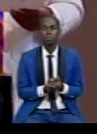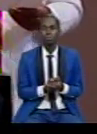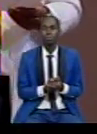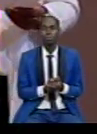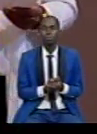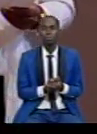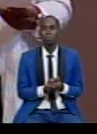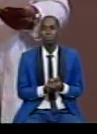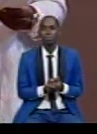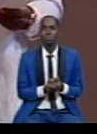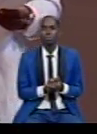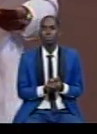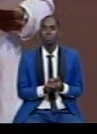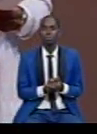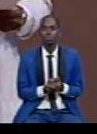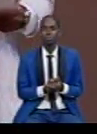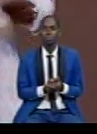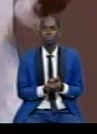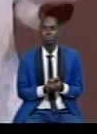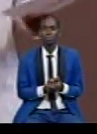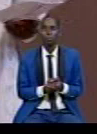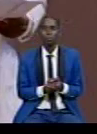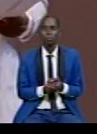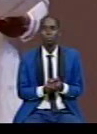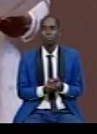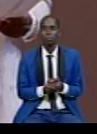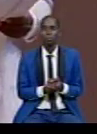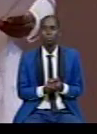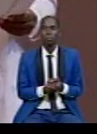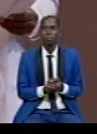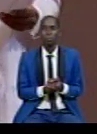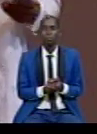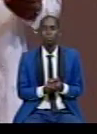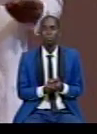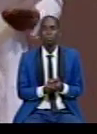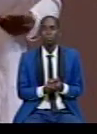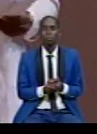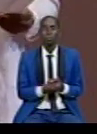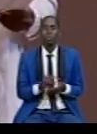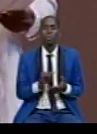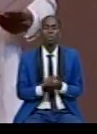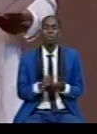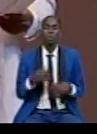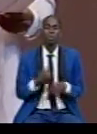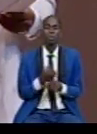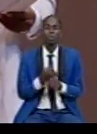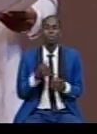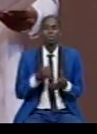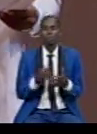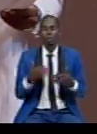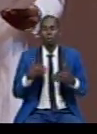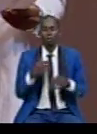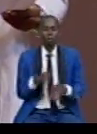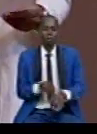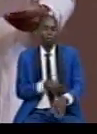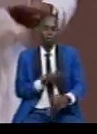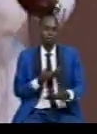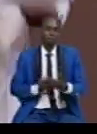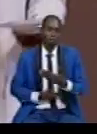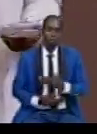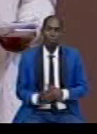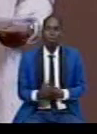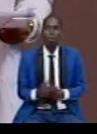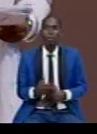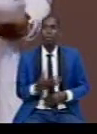a post-traumatic stress disorder. Delivery was complicated, but she got out of it. Now that